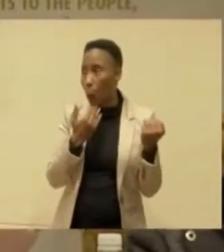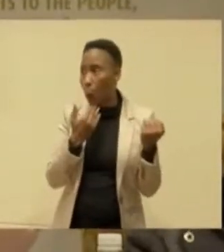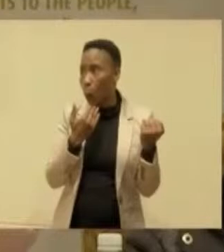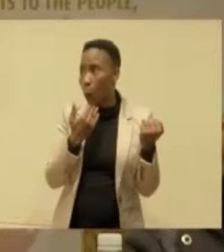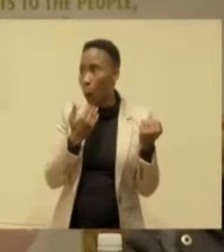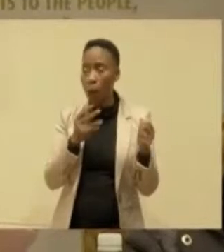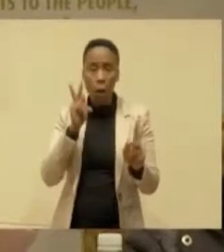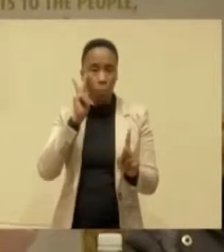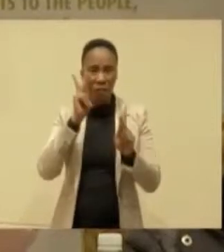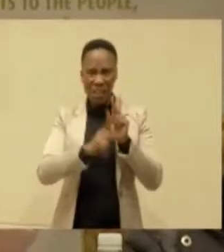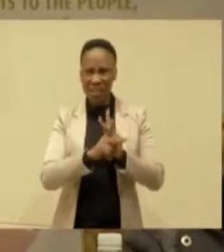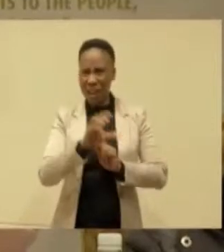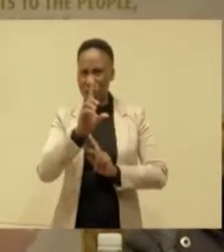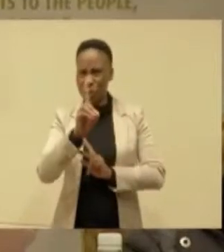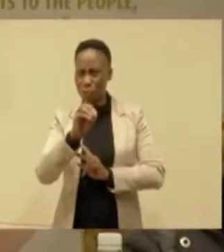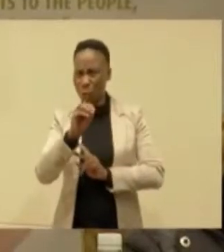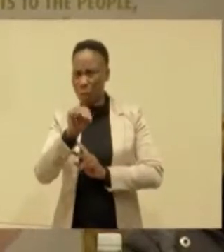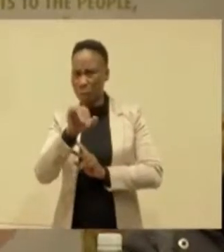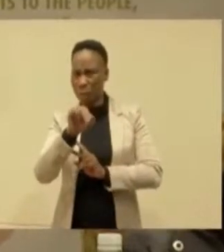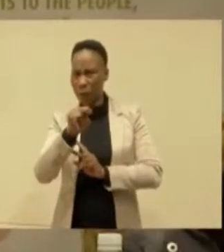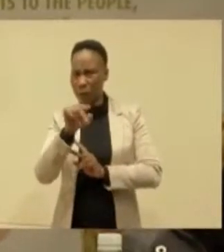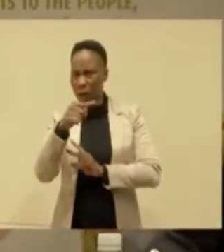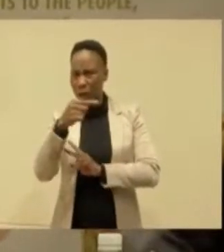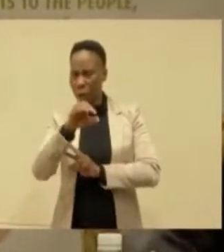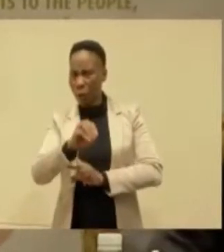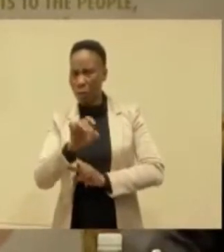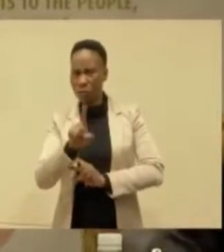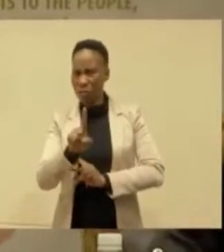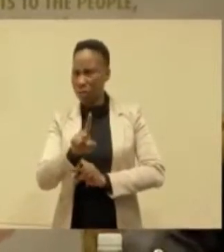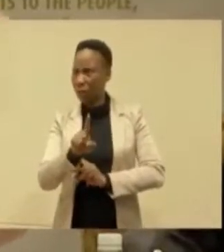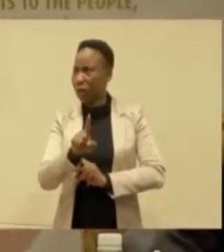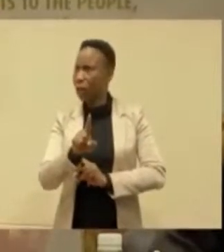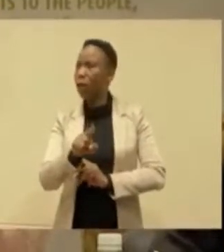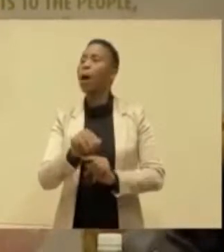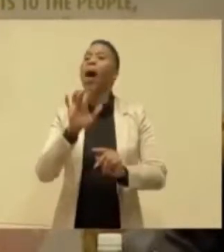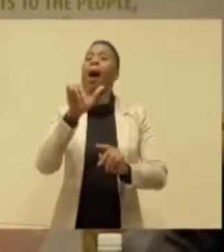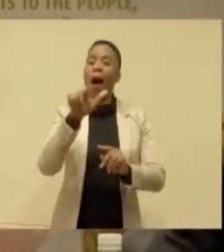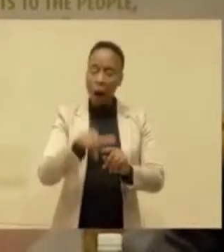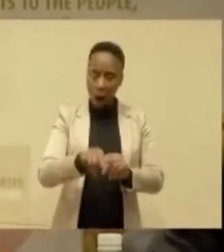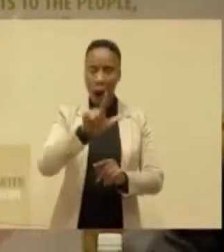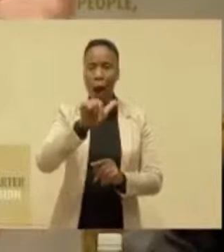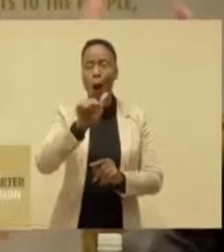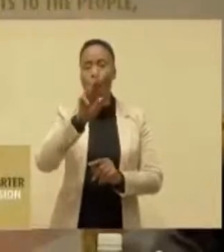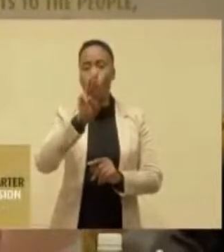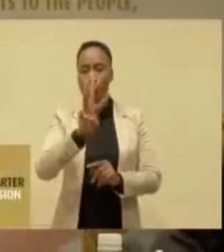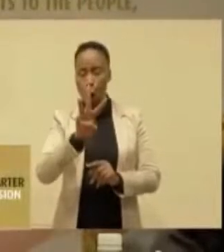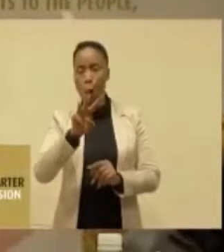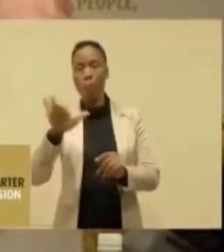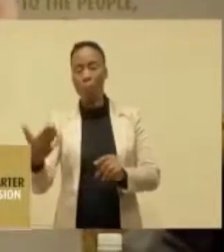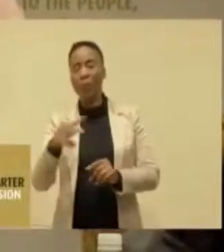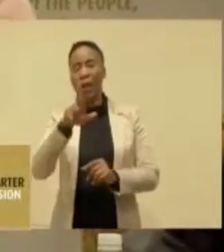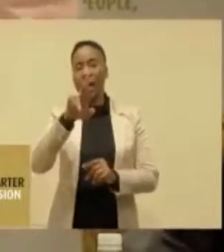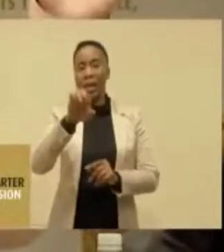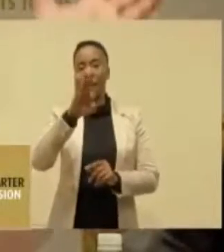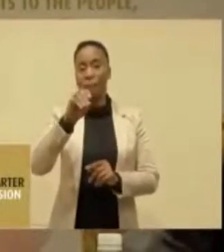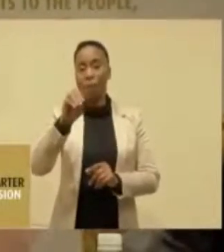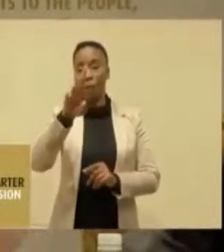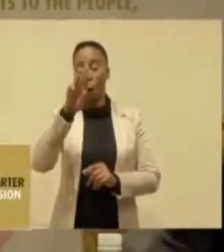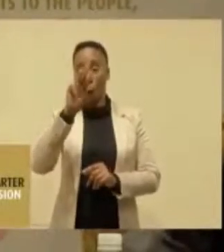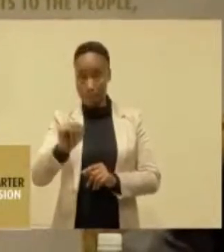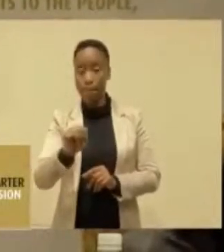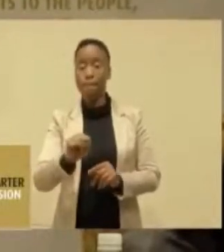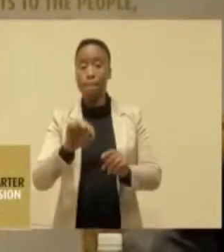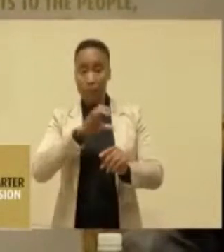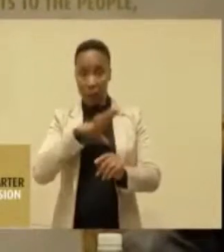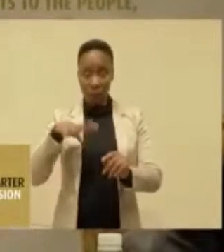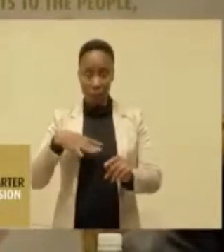professor domingo them what is it the law reform commission because i'm on the judicial services council i've